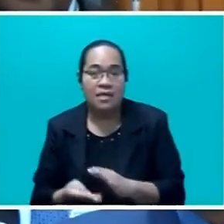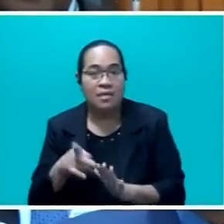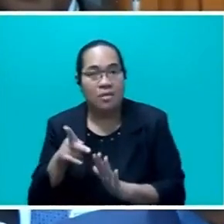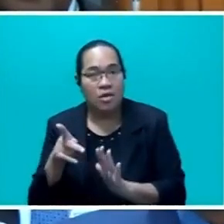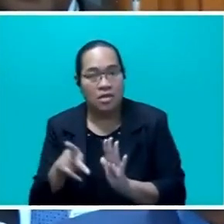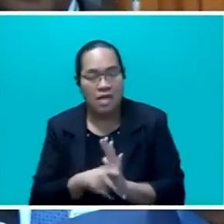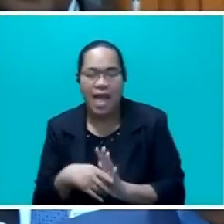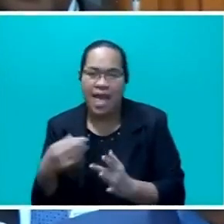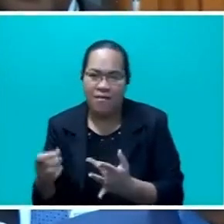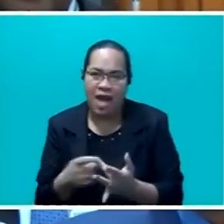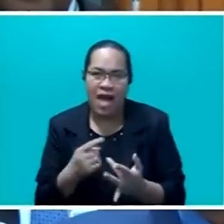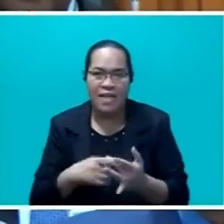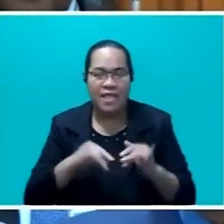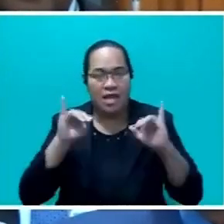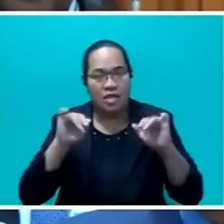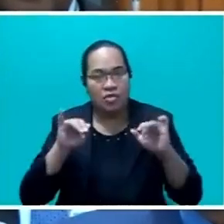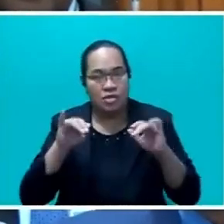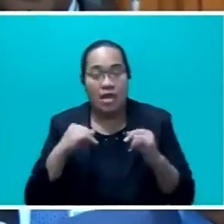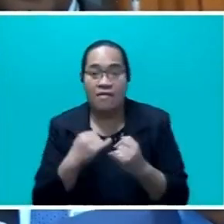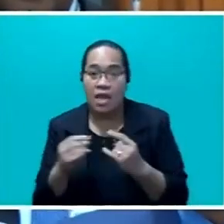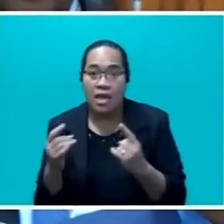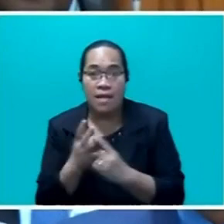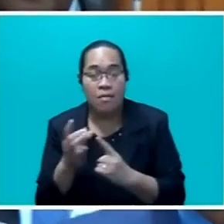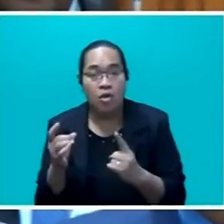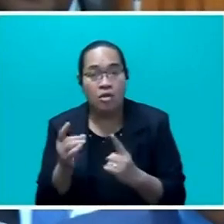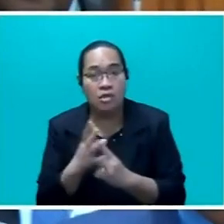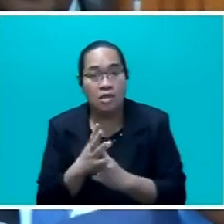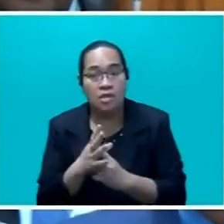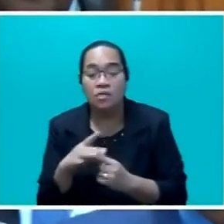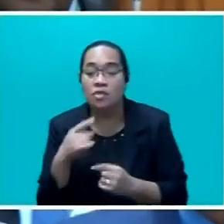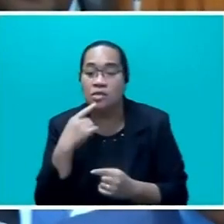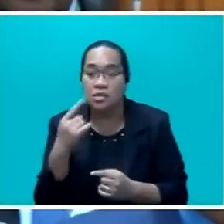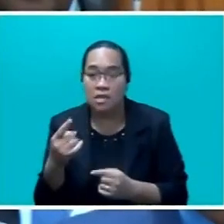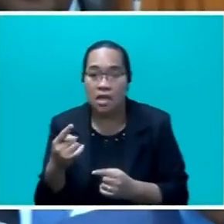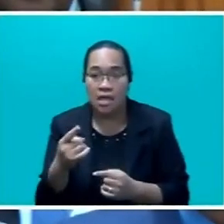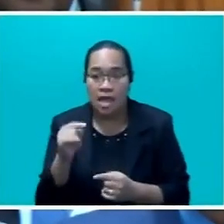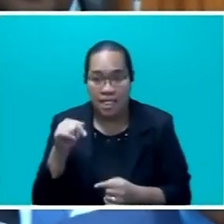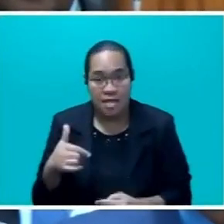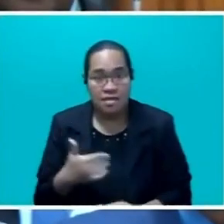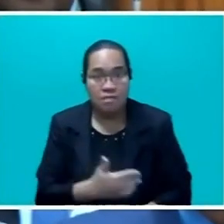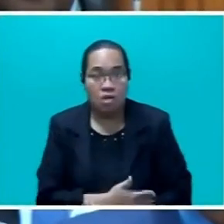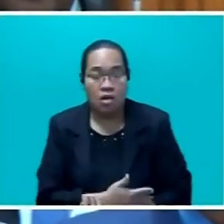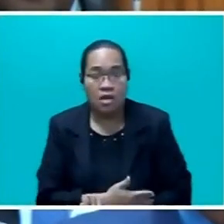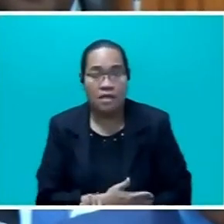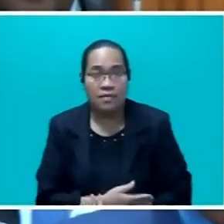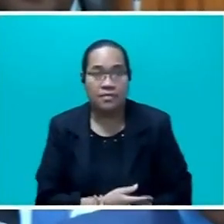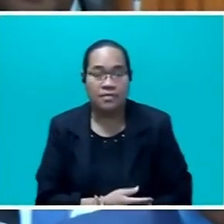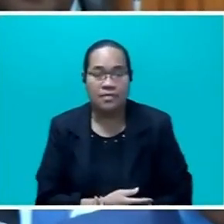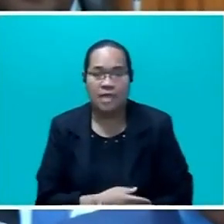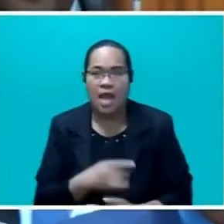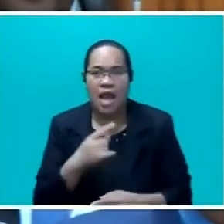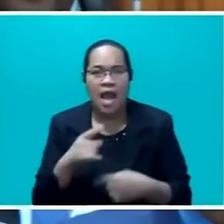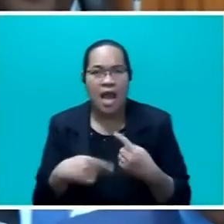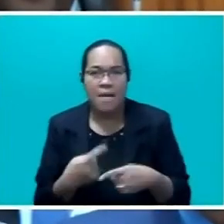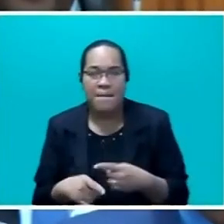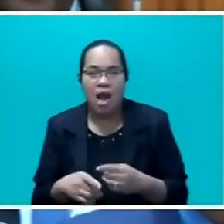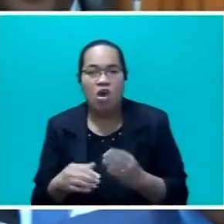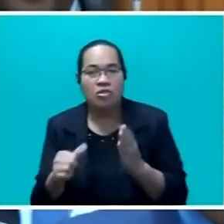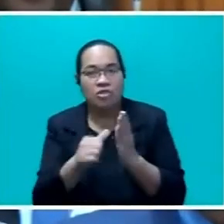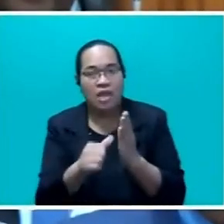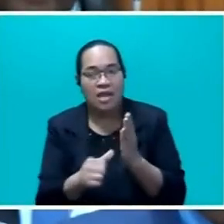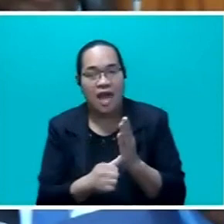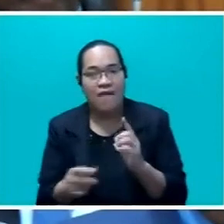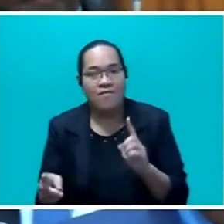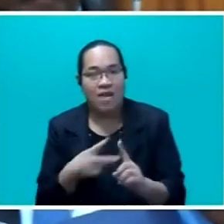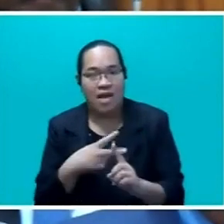other issues. Very important point that was raised by the Honourable Minister this morning on gender violence. But again,